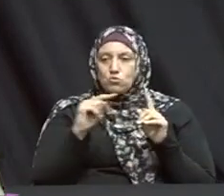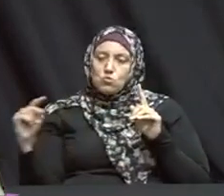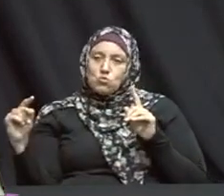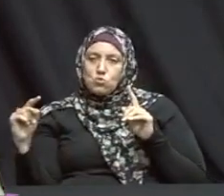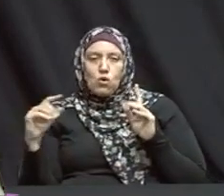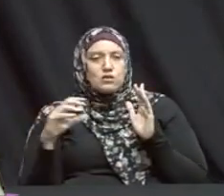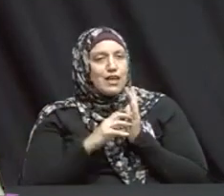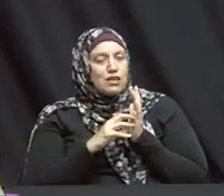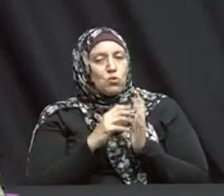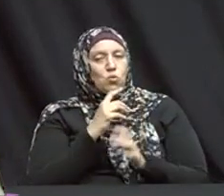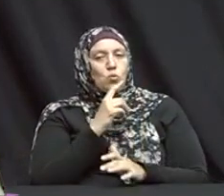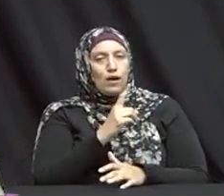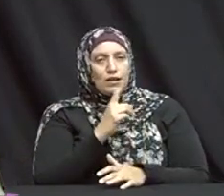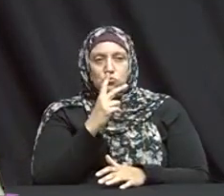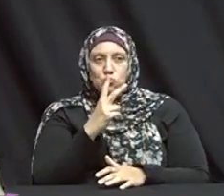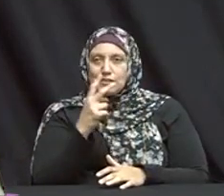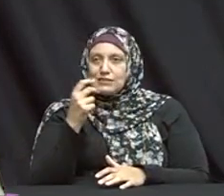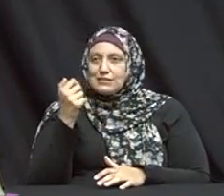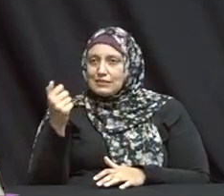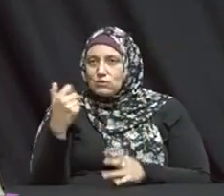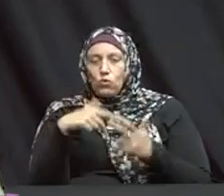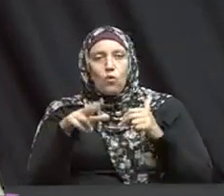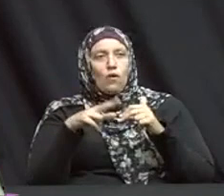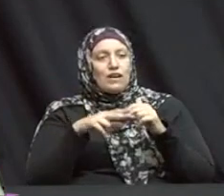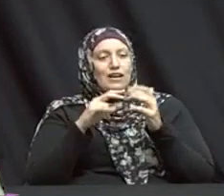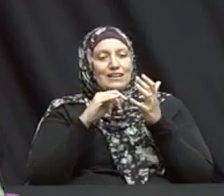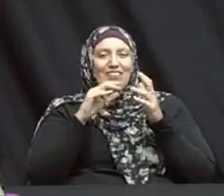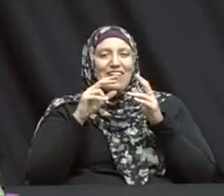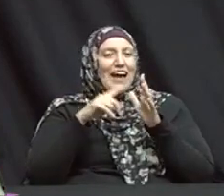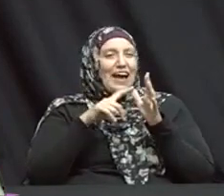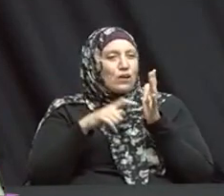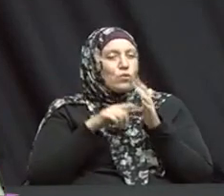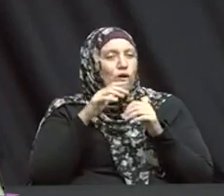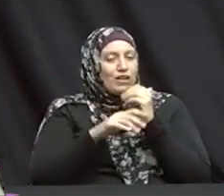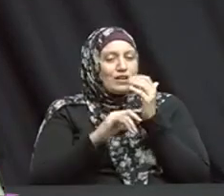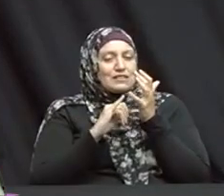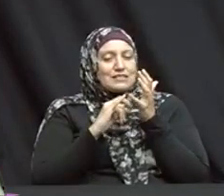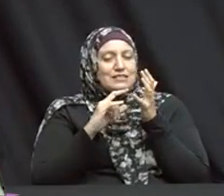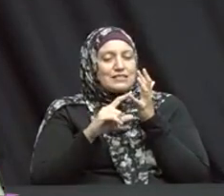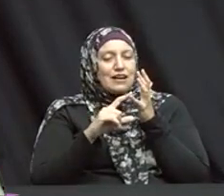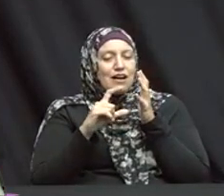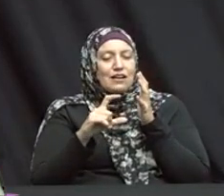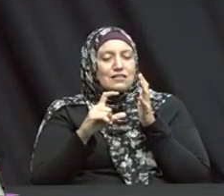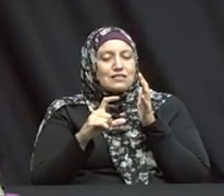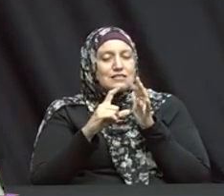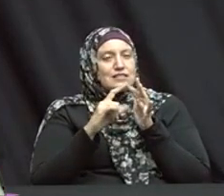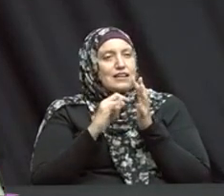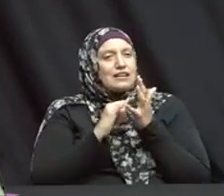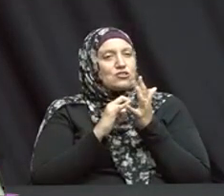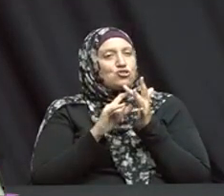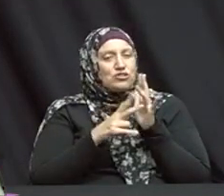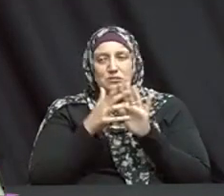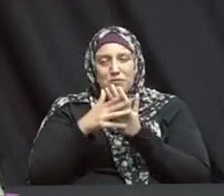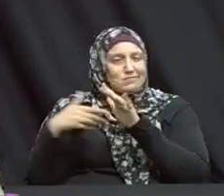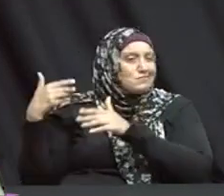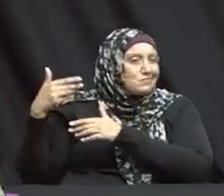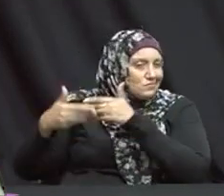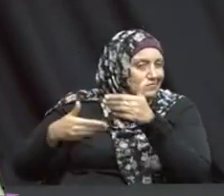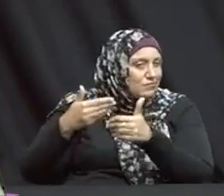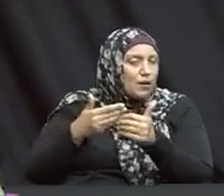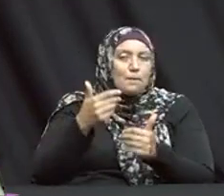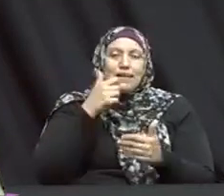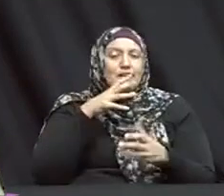126 of the Succession Act, and it accounts for a number of scenarios for people who die and have